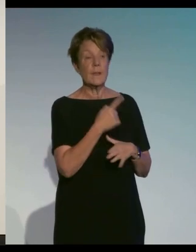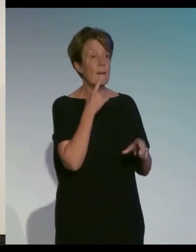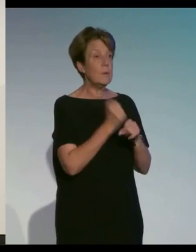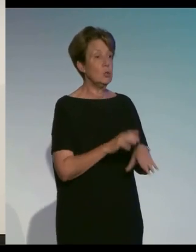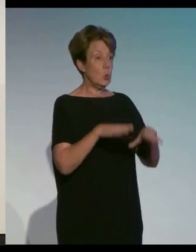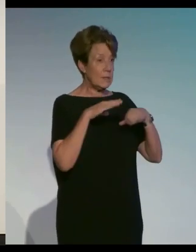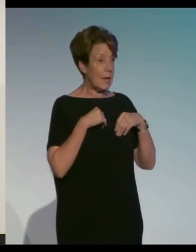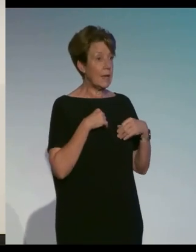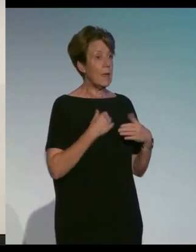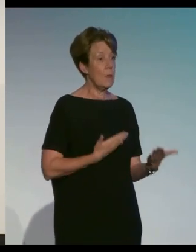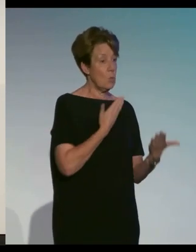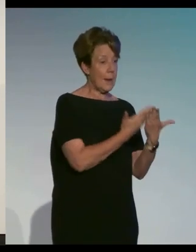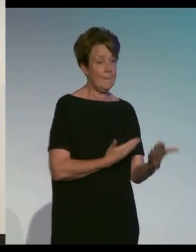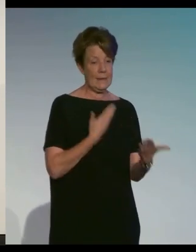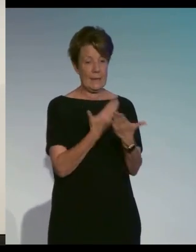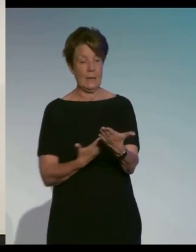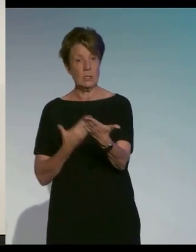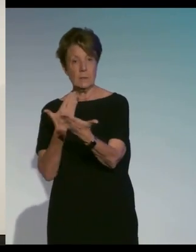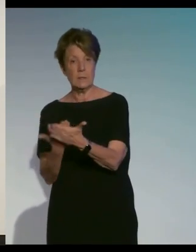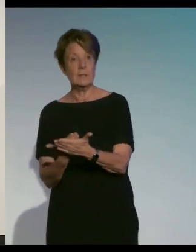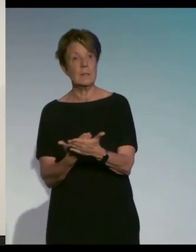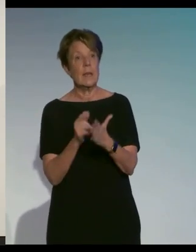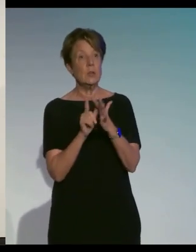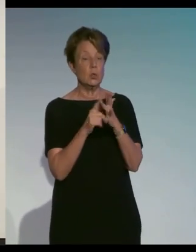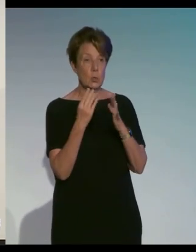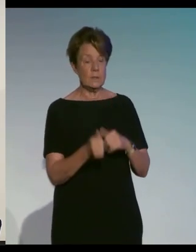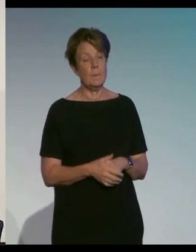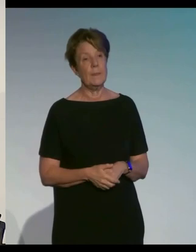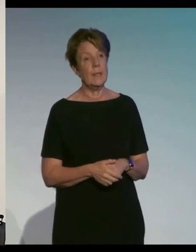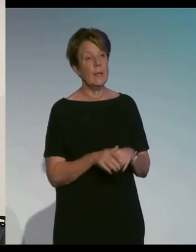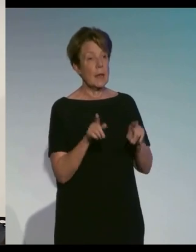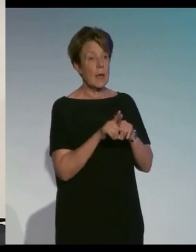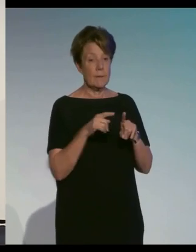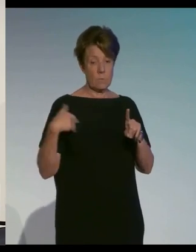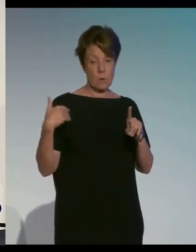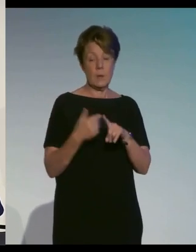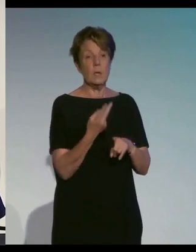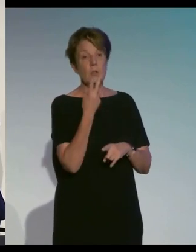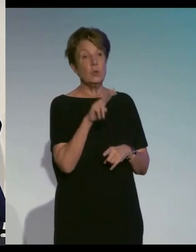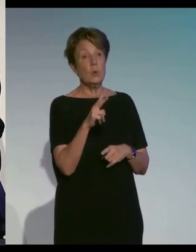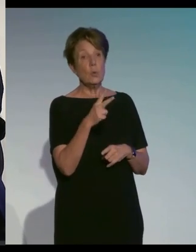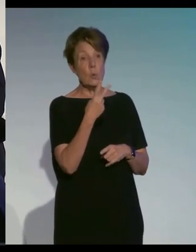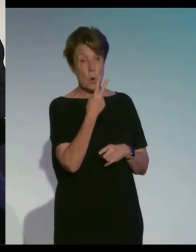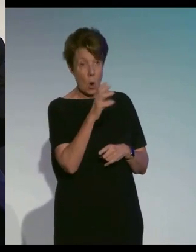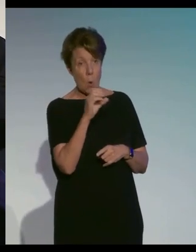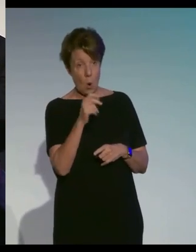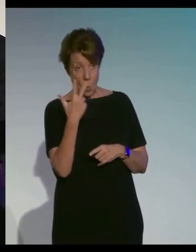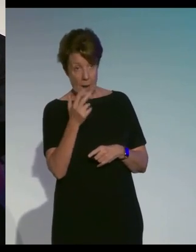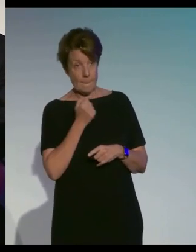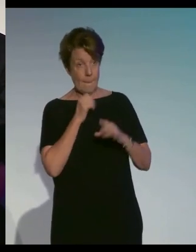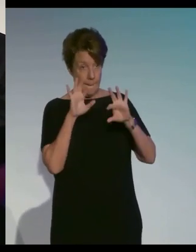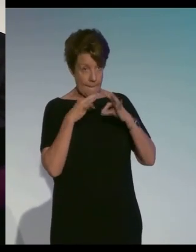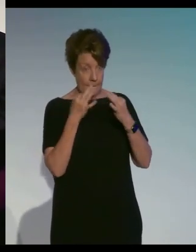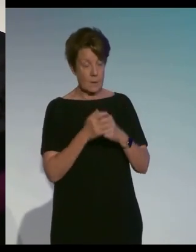recommendations and do something about it. For example, the UPR, since 2008, my organization, and we've been fighting